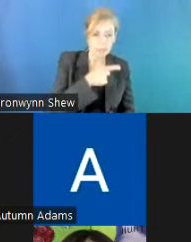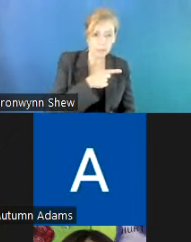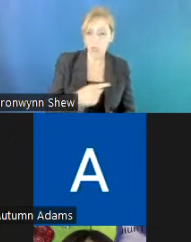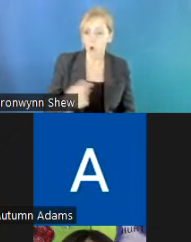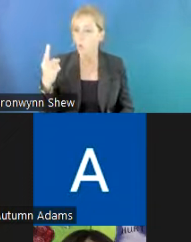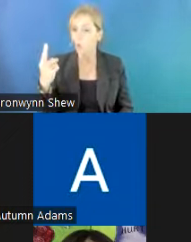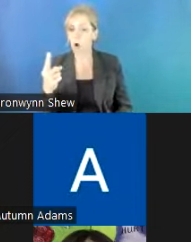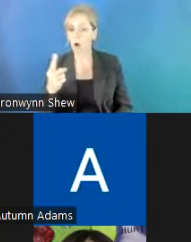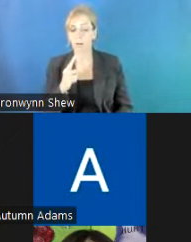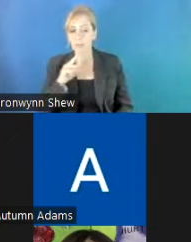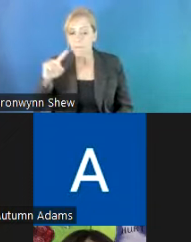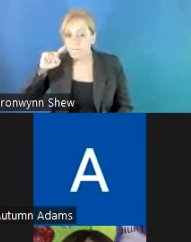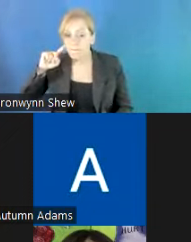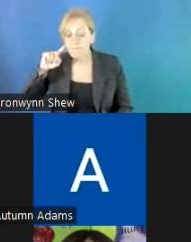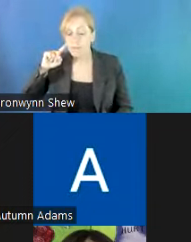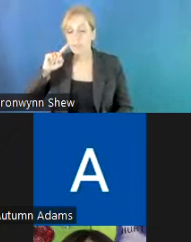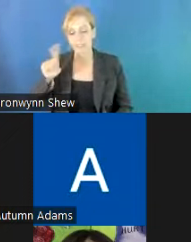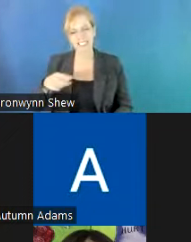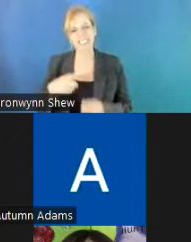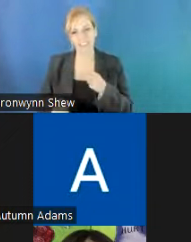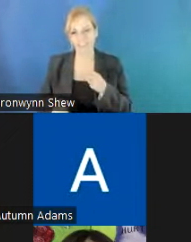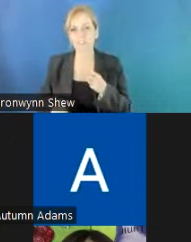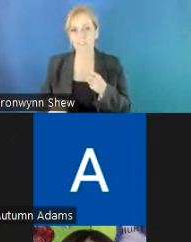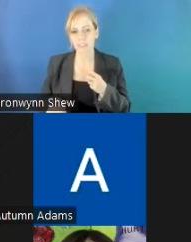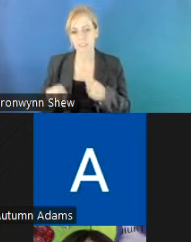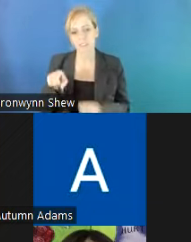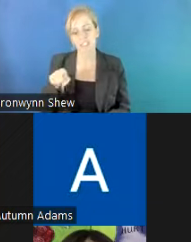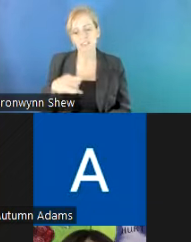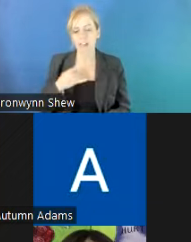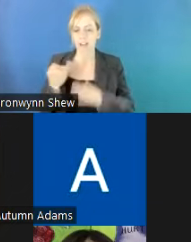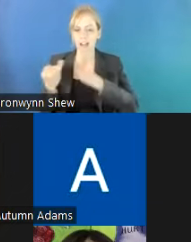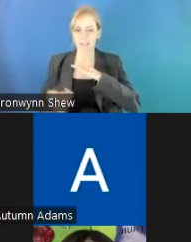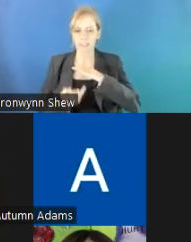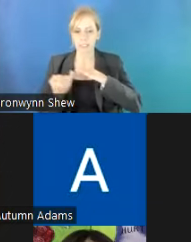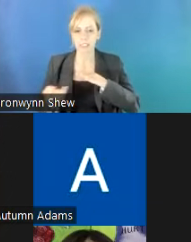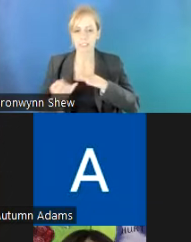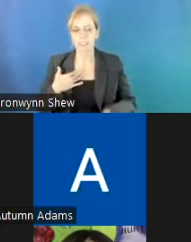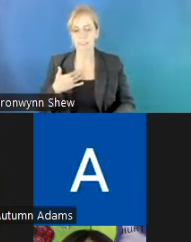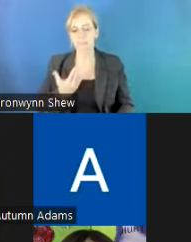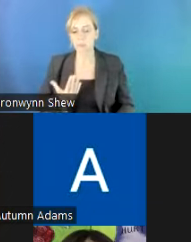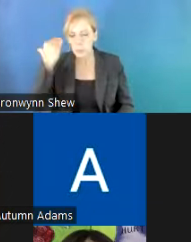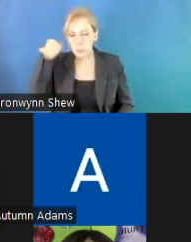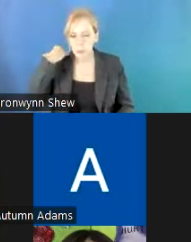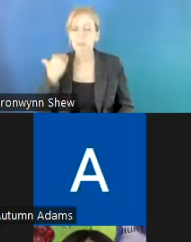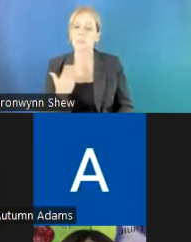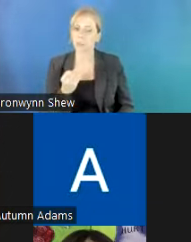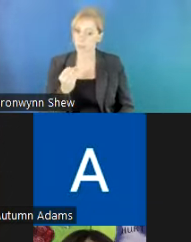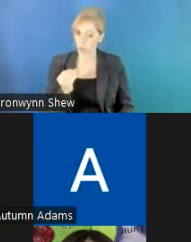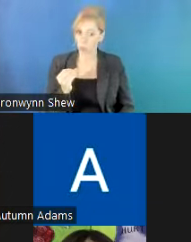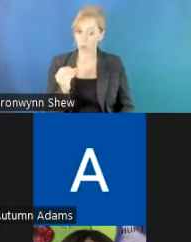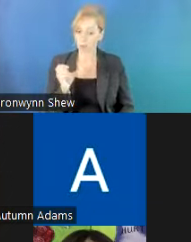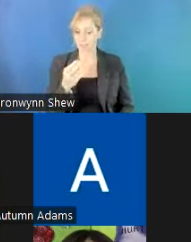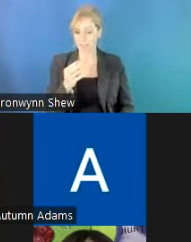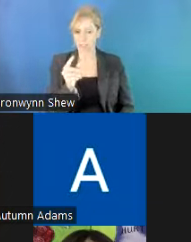really tough situation. It can be very overwhelming, very isolating. So having picture books,